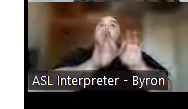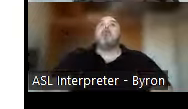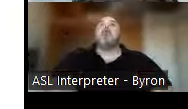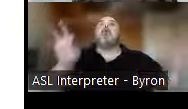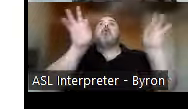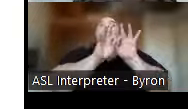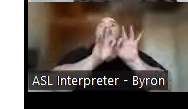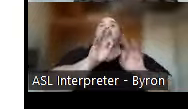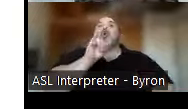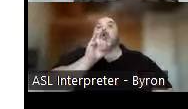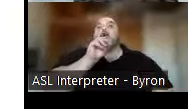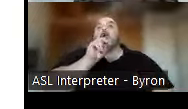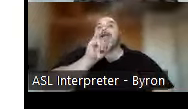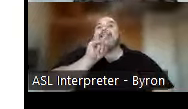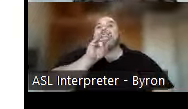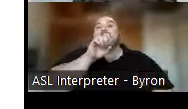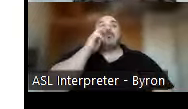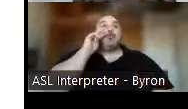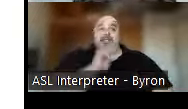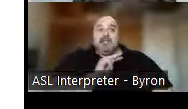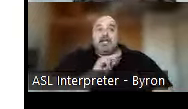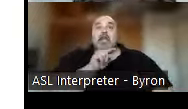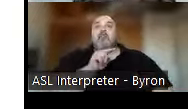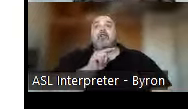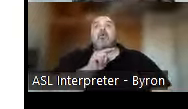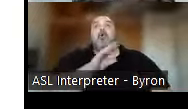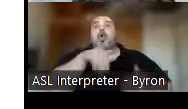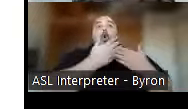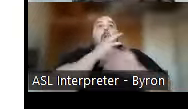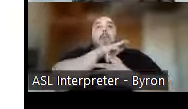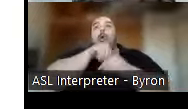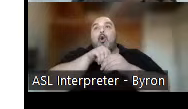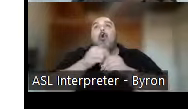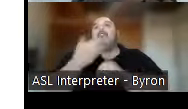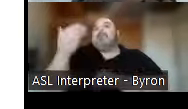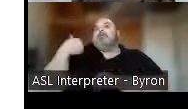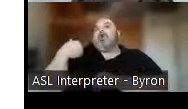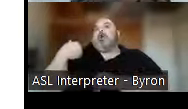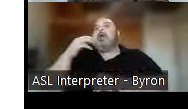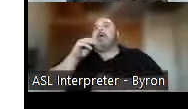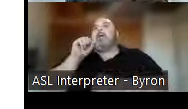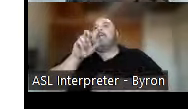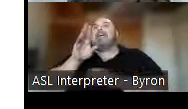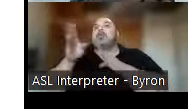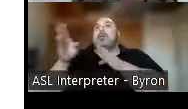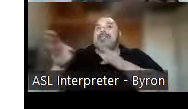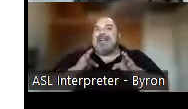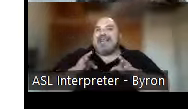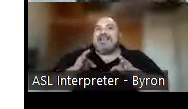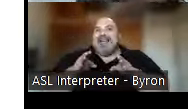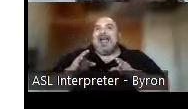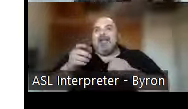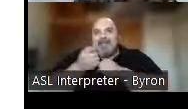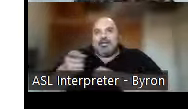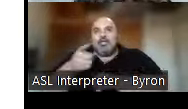the initiatives that you're seeing here. They were all part of the prior master plan aging initiatives, and in the coming year, they're going